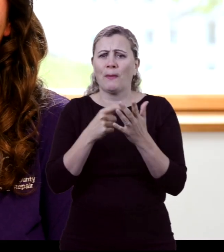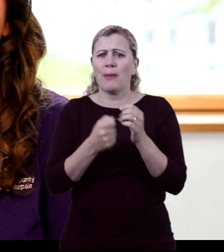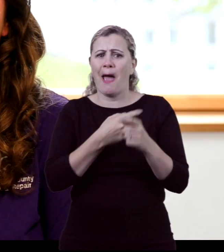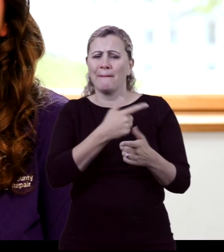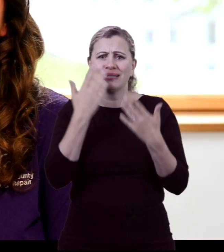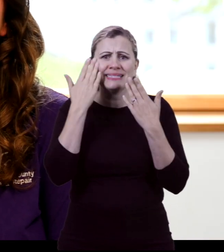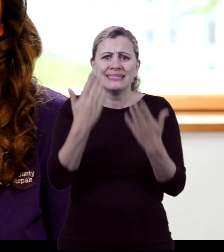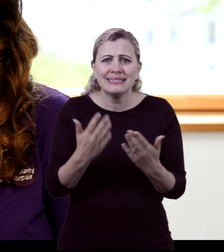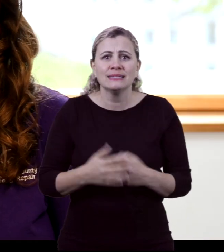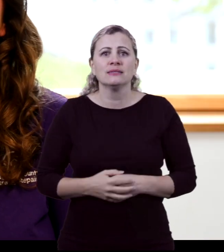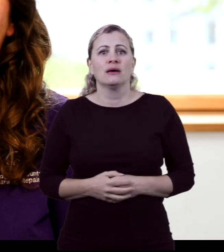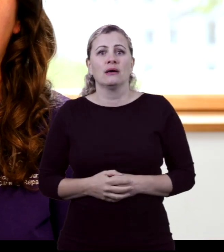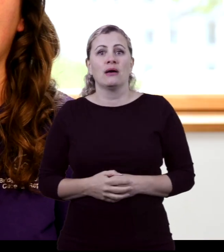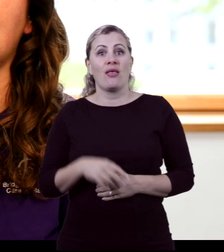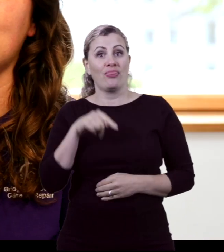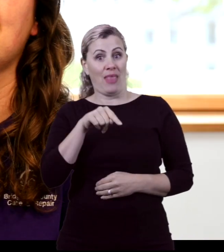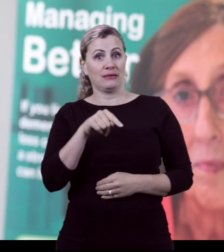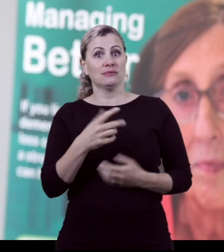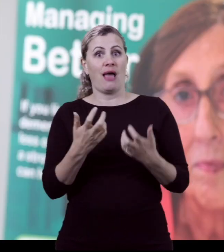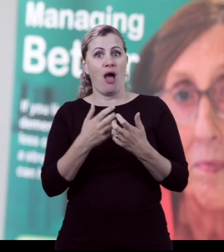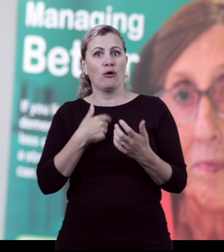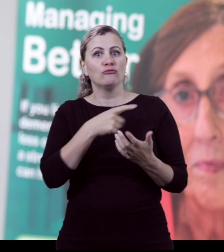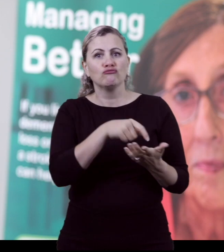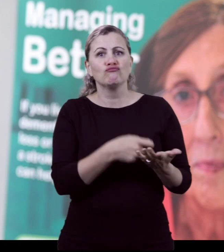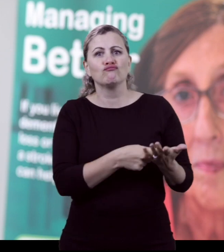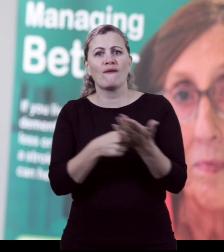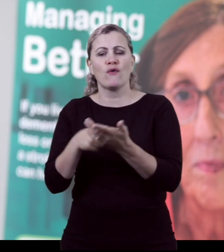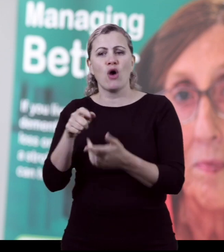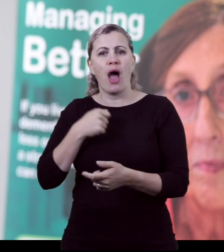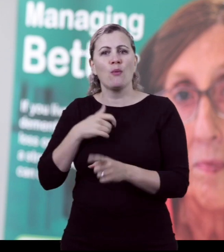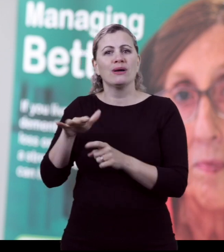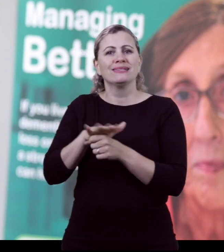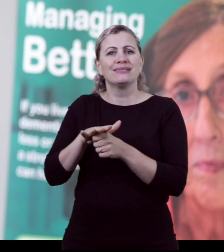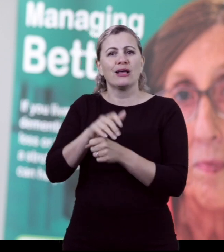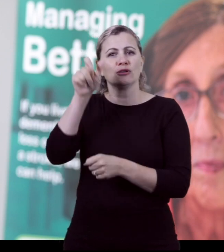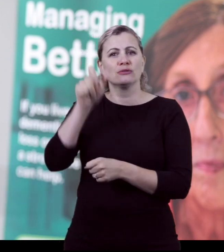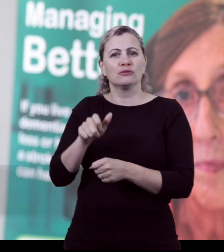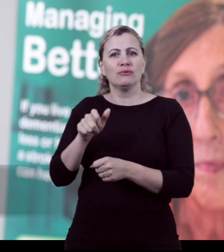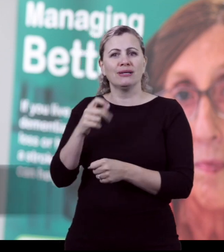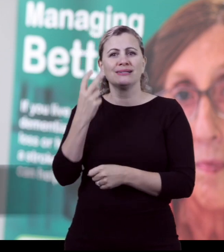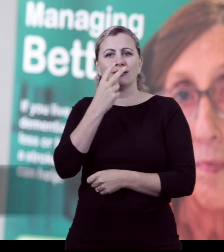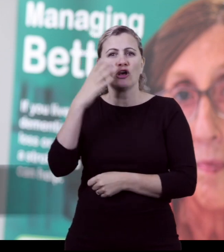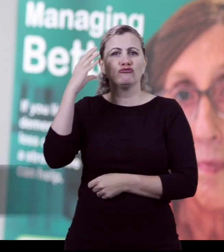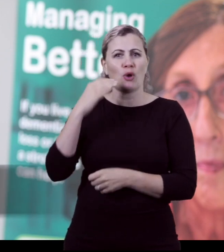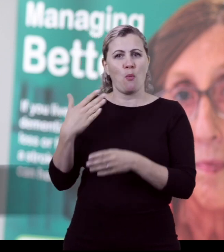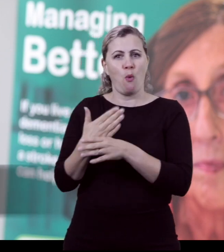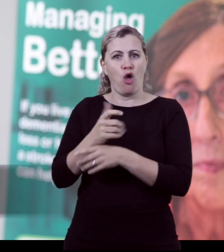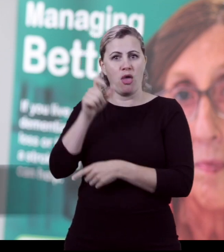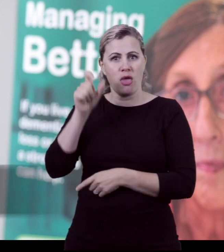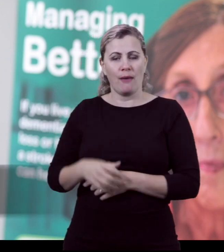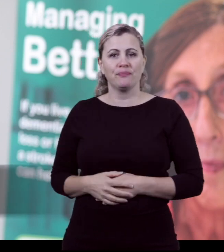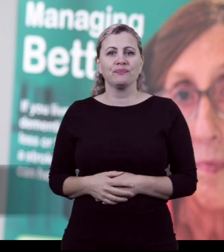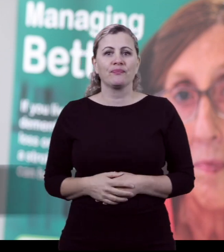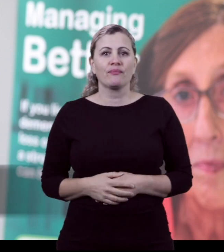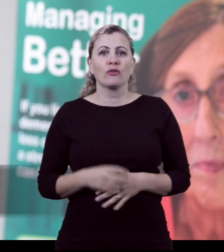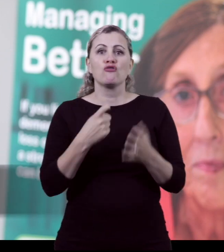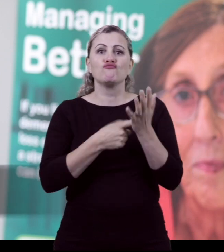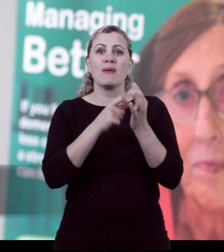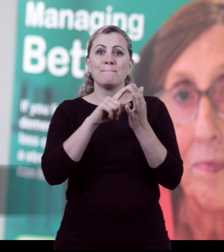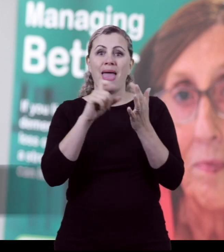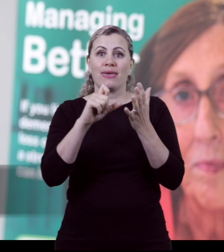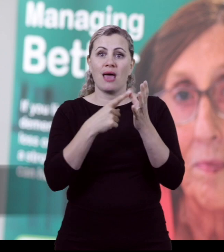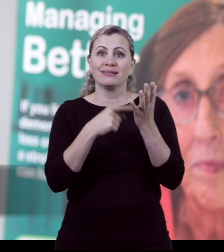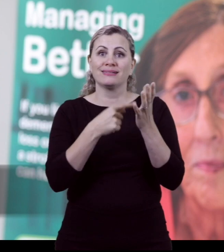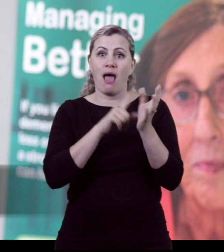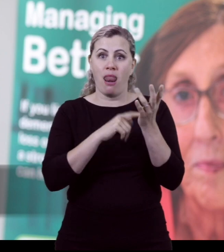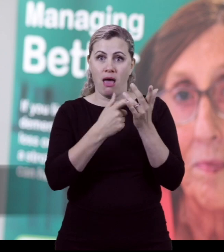sensory caseworker for that specialist advice. My name's Rebecca Taylor. I'm the critical prevention caseworker for Bridgend Care and Repair. So I work